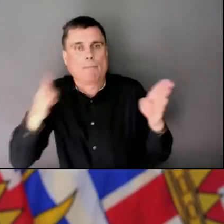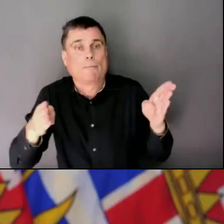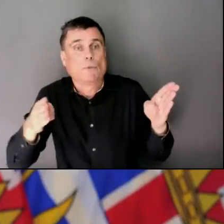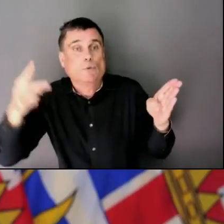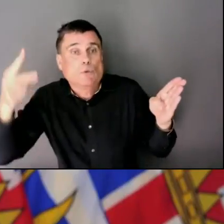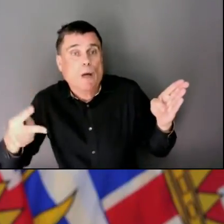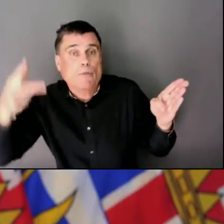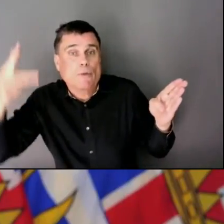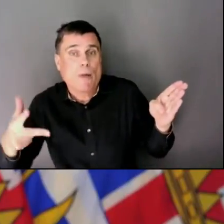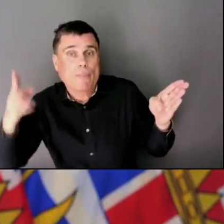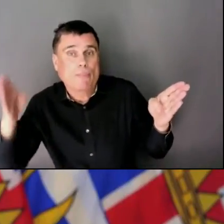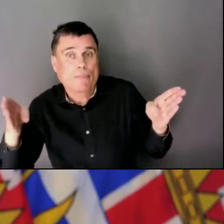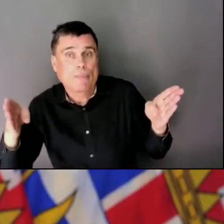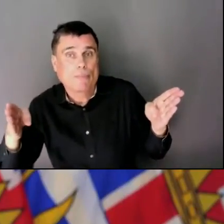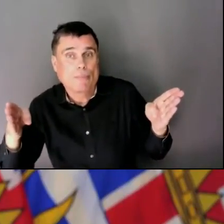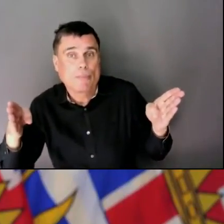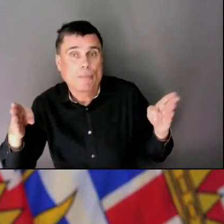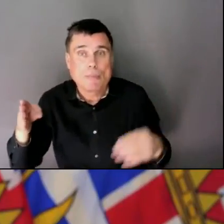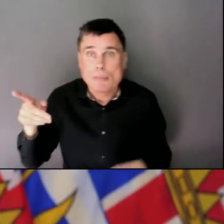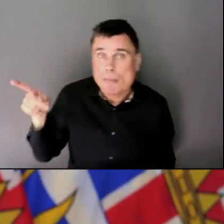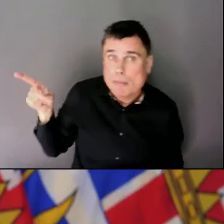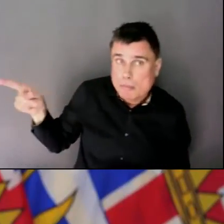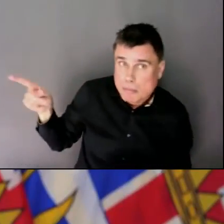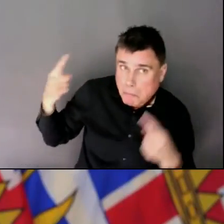on effectiveness of the vaccine.